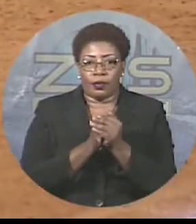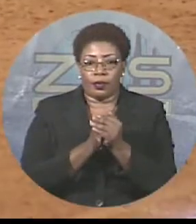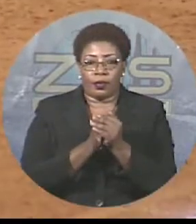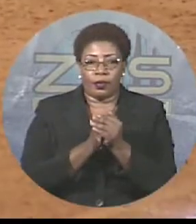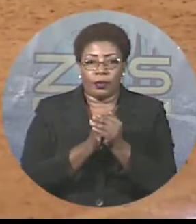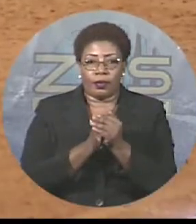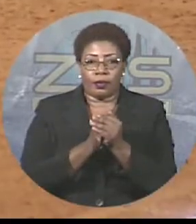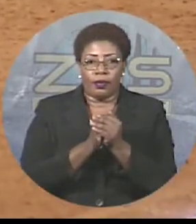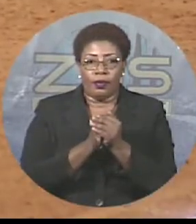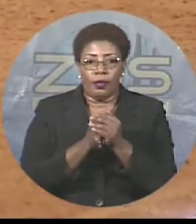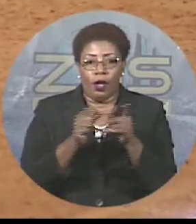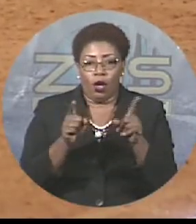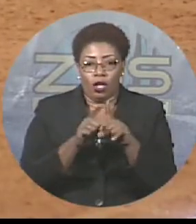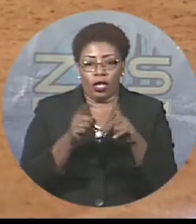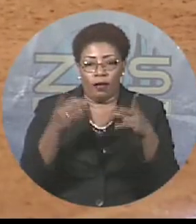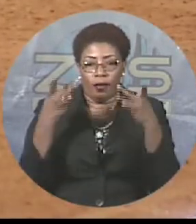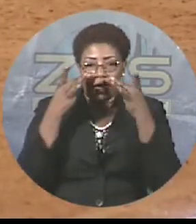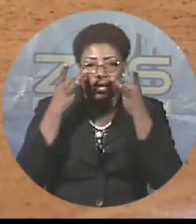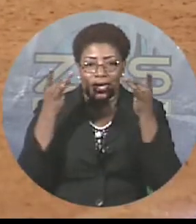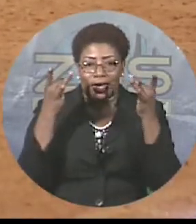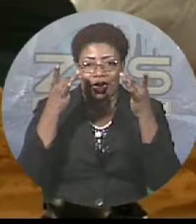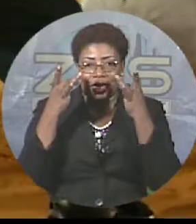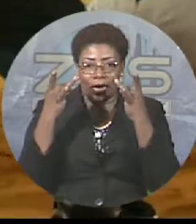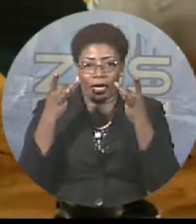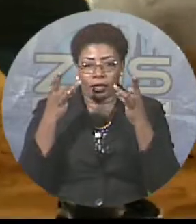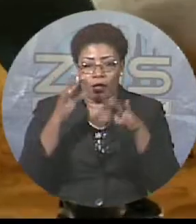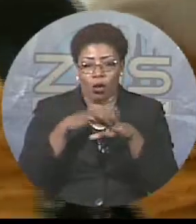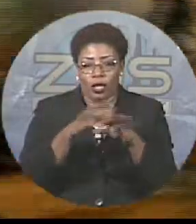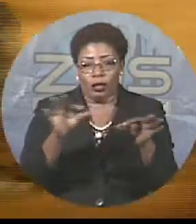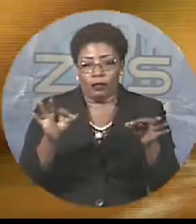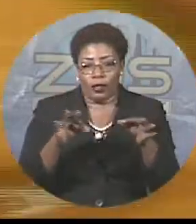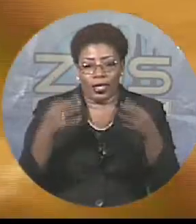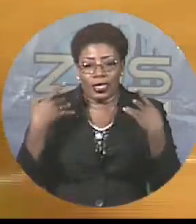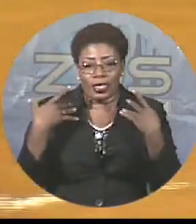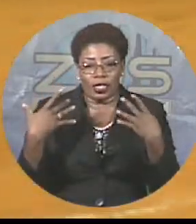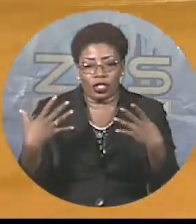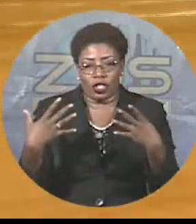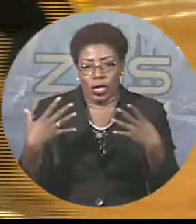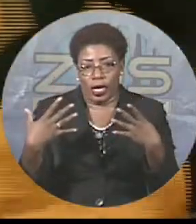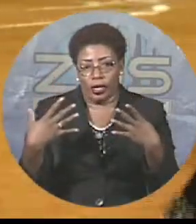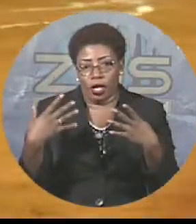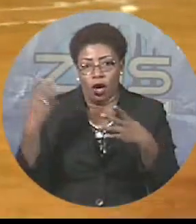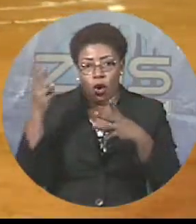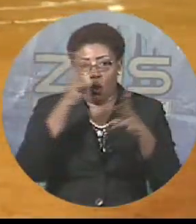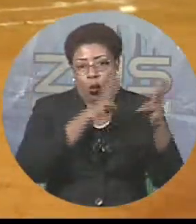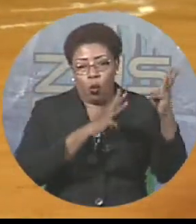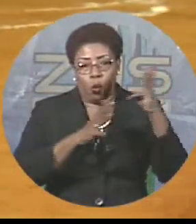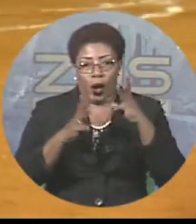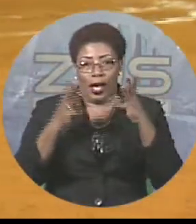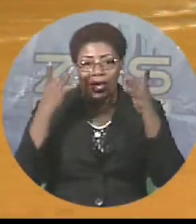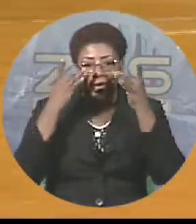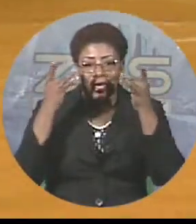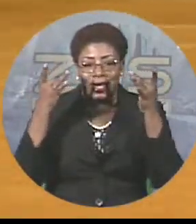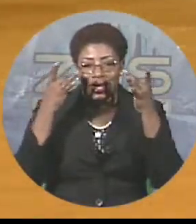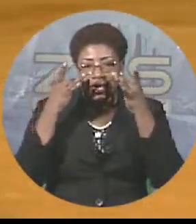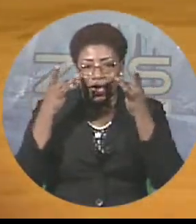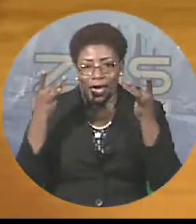live cat also taking in some of the action. The Sunshine Auto Wildcats, boy, they would